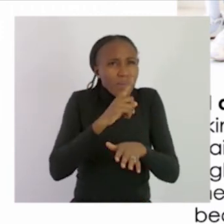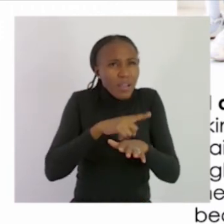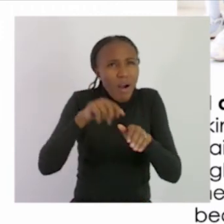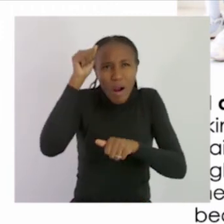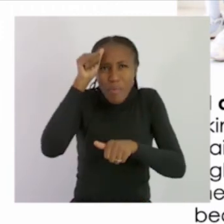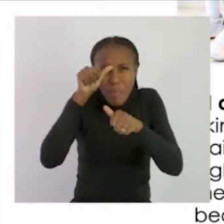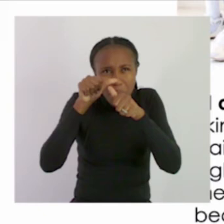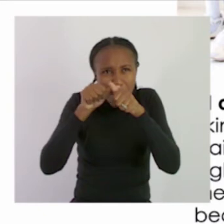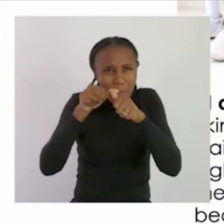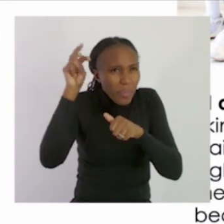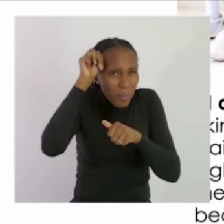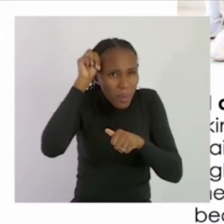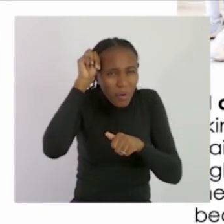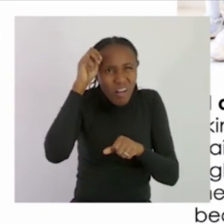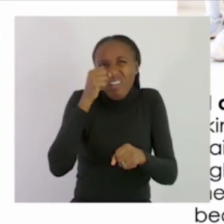can't see well.